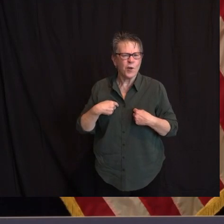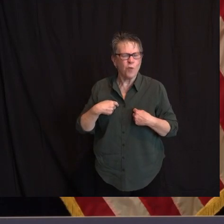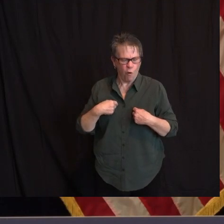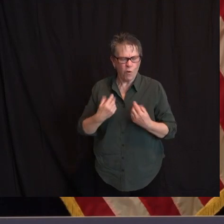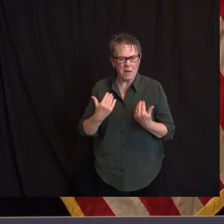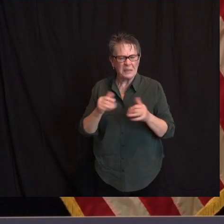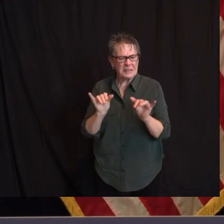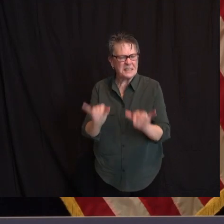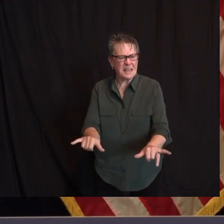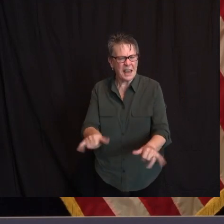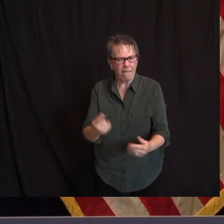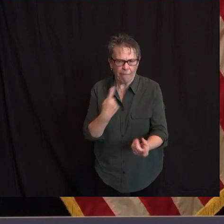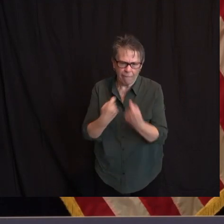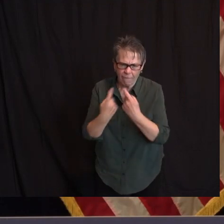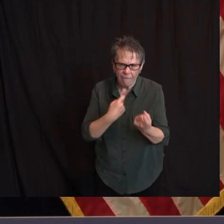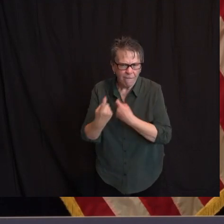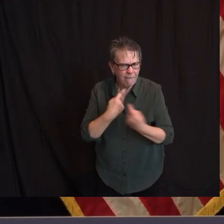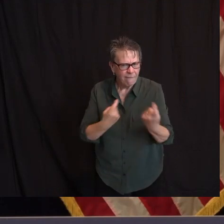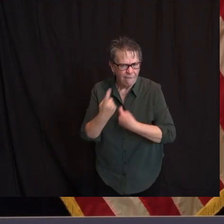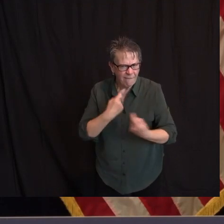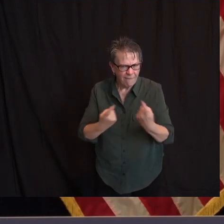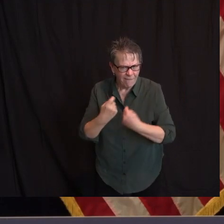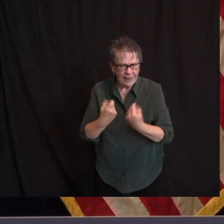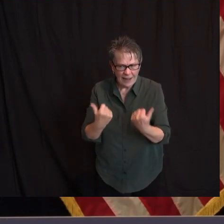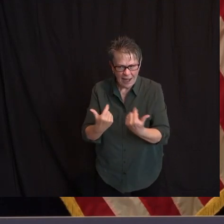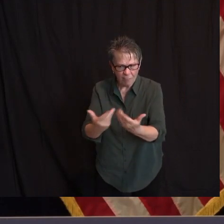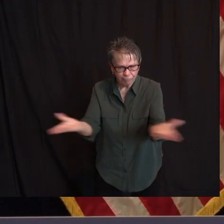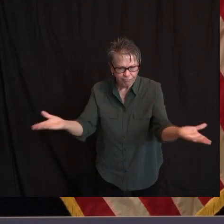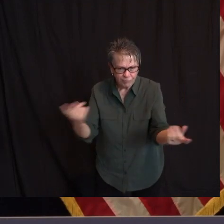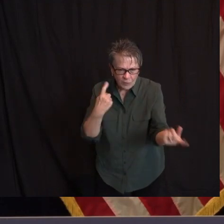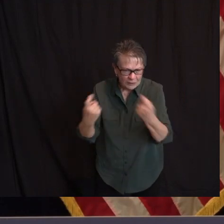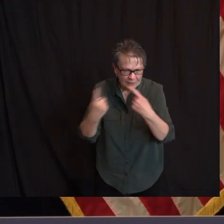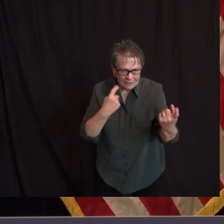Let's see. What is considered non-essential